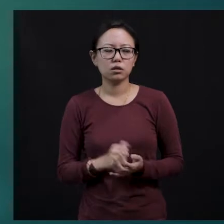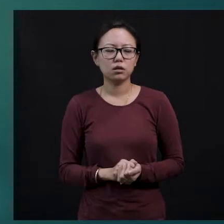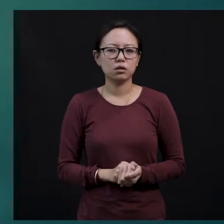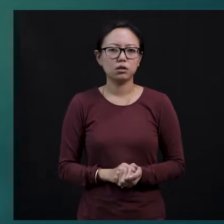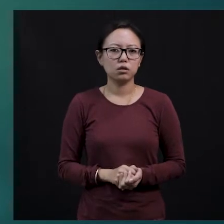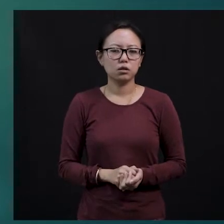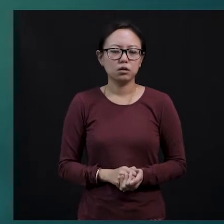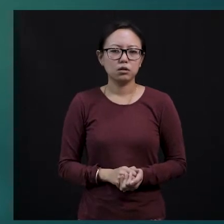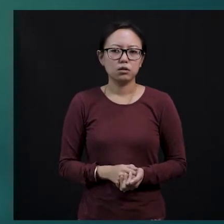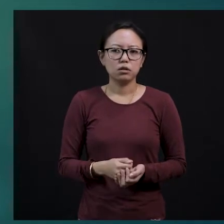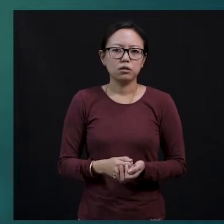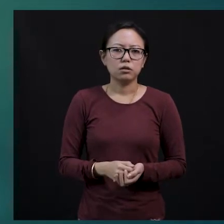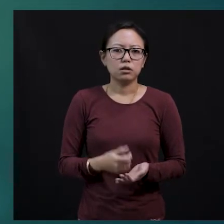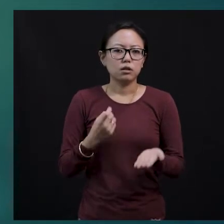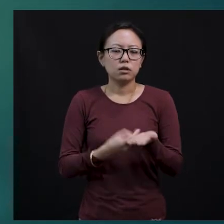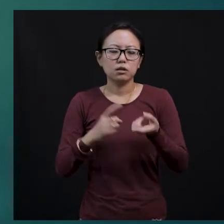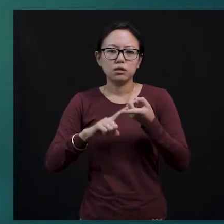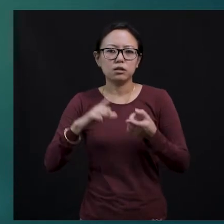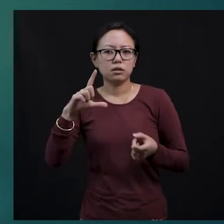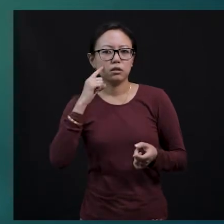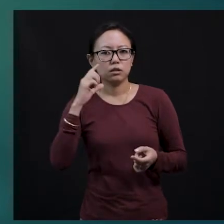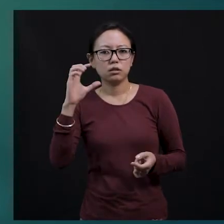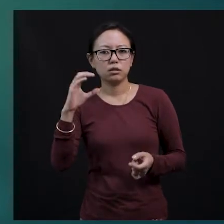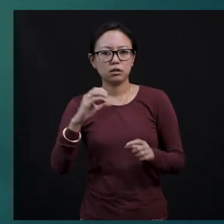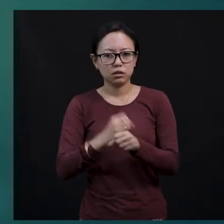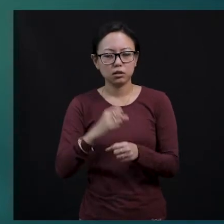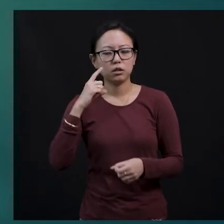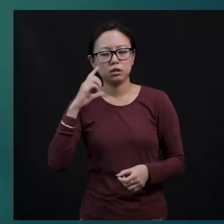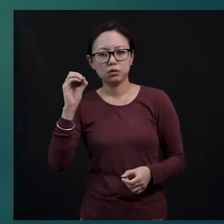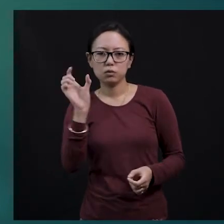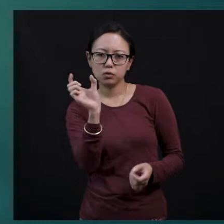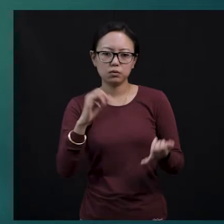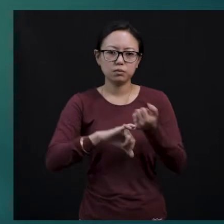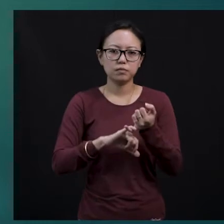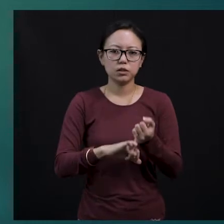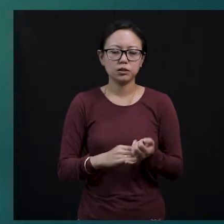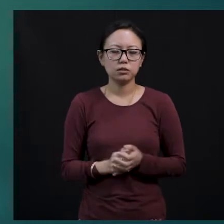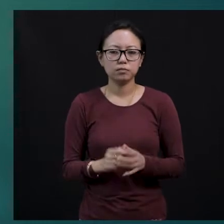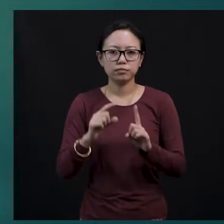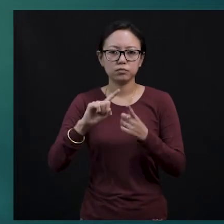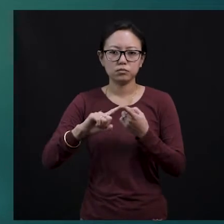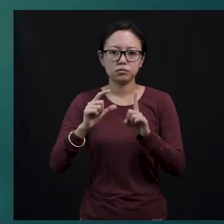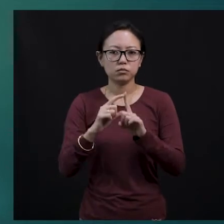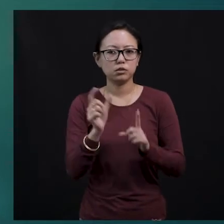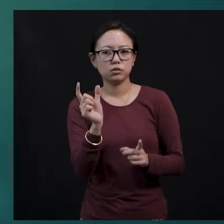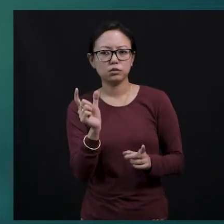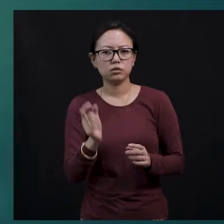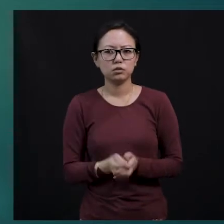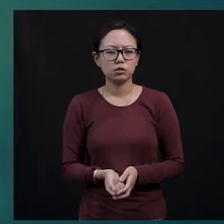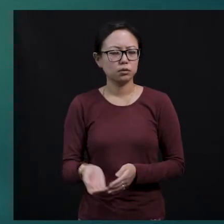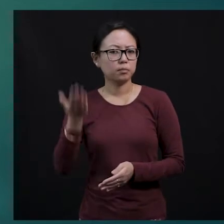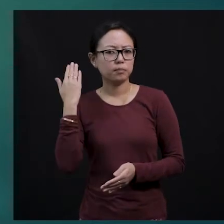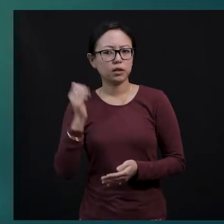back seat and it was more of English. People really wanted to learn this language because they wanted to get into